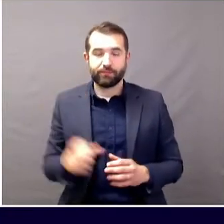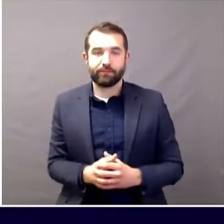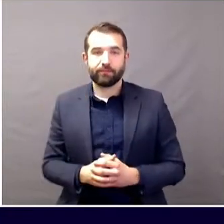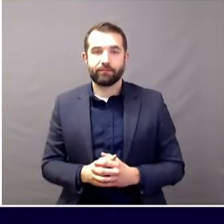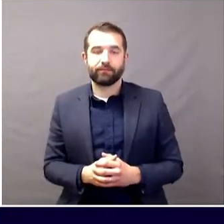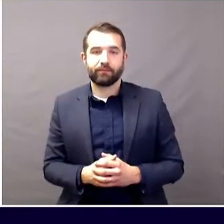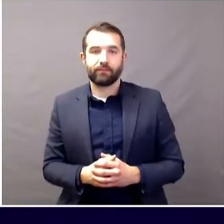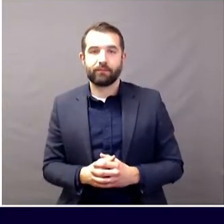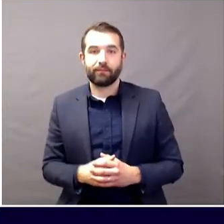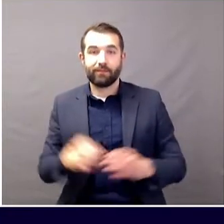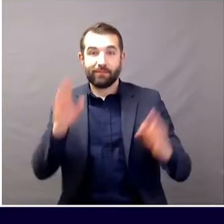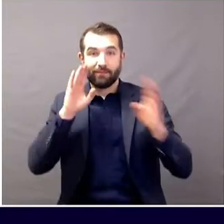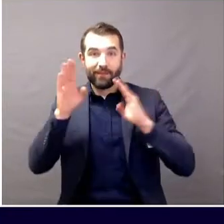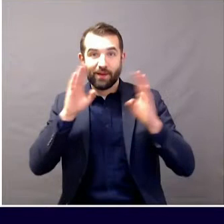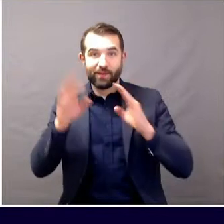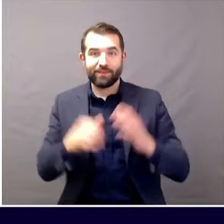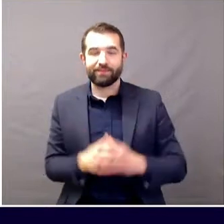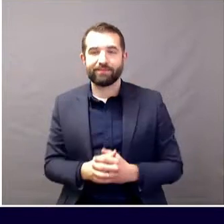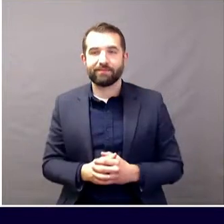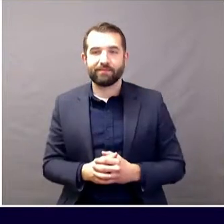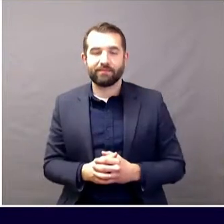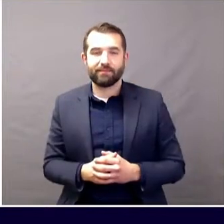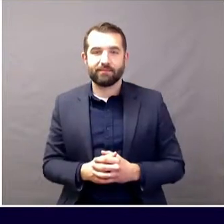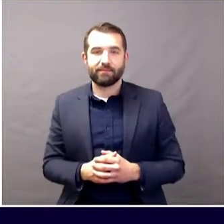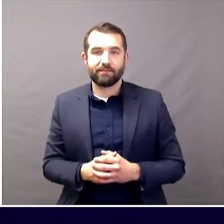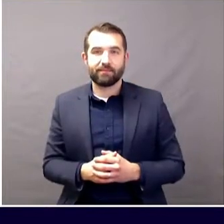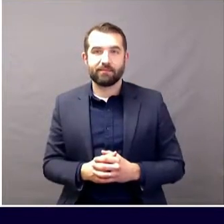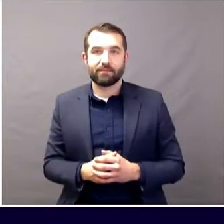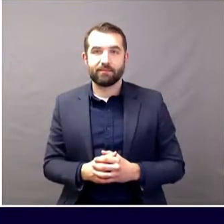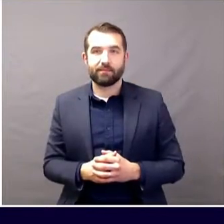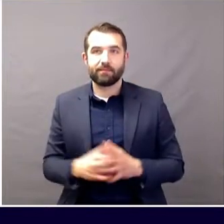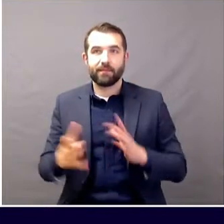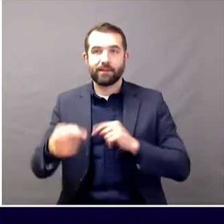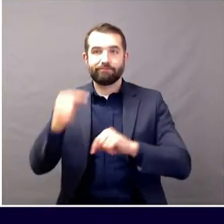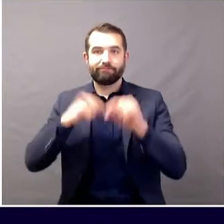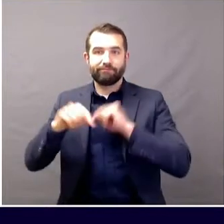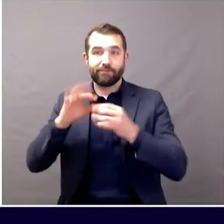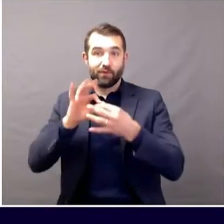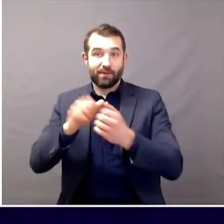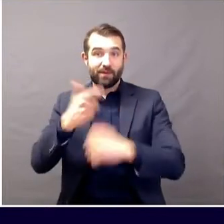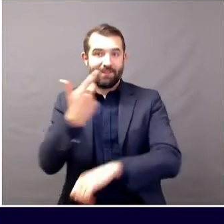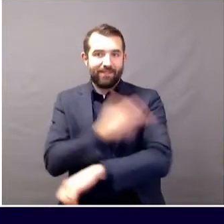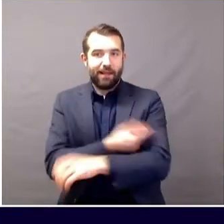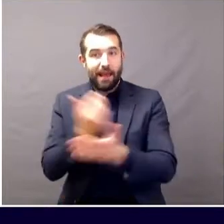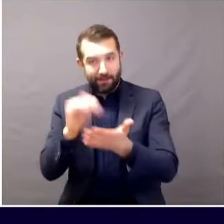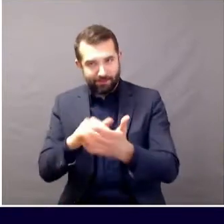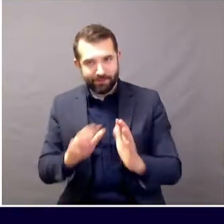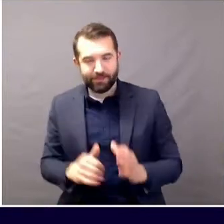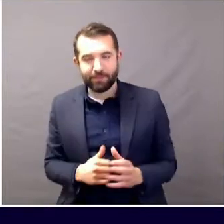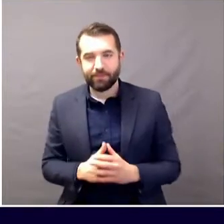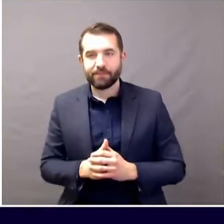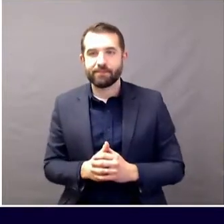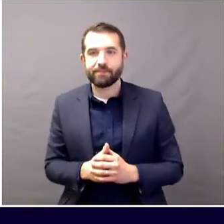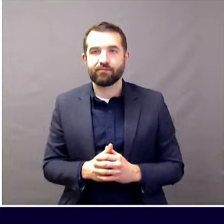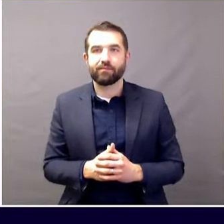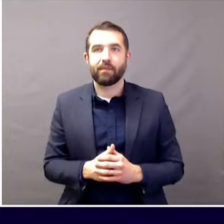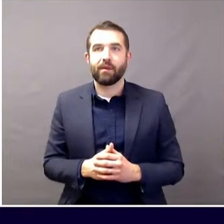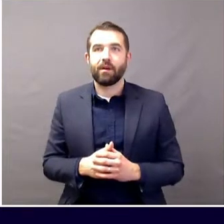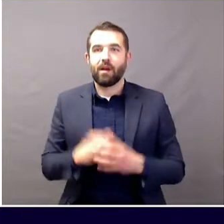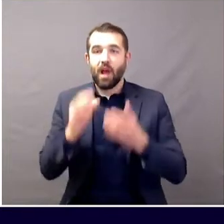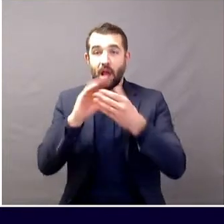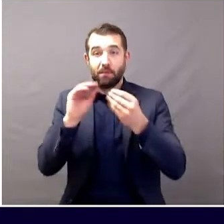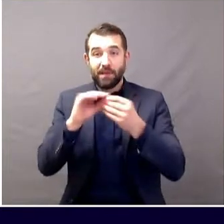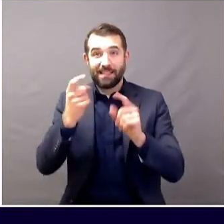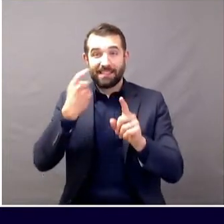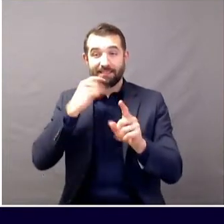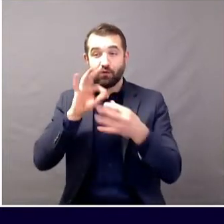Hi, Dr. Shaw, thanks so much. So just kind of speaking back to the vaccinations, but more specifically just talking about dentists, you've mentioned them a few times,